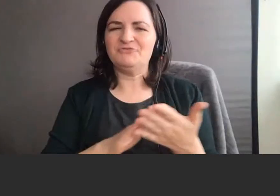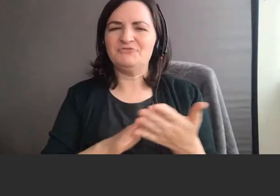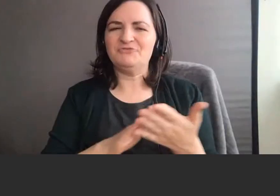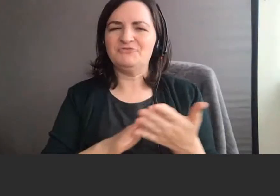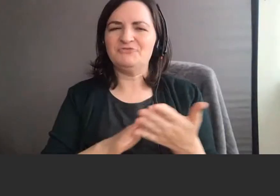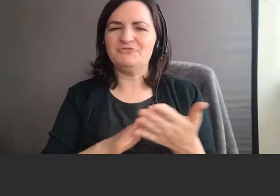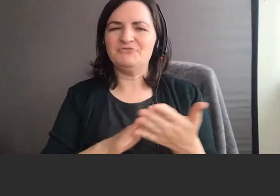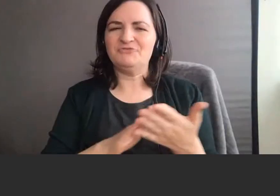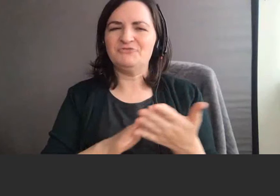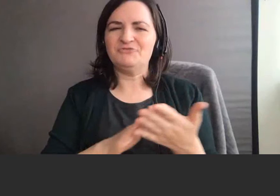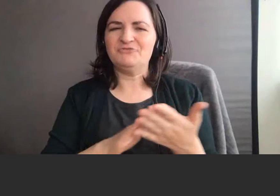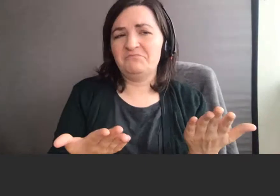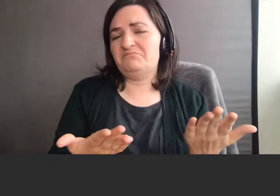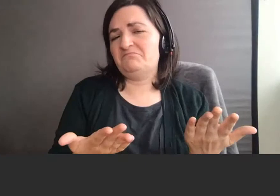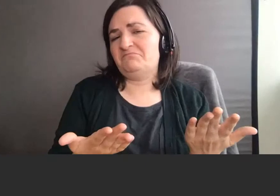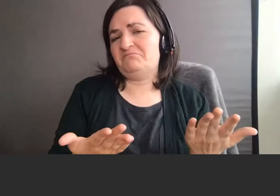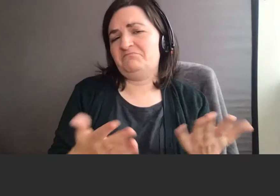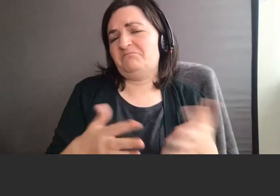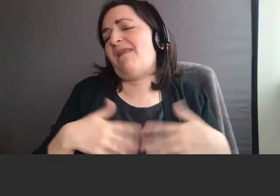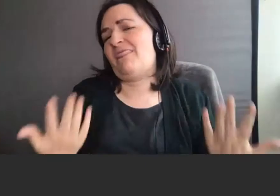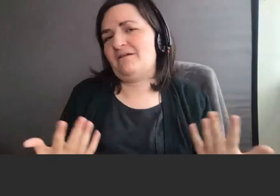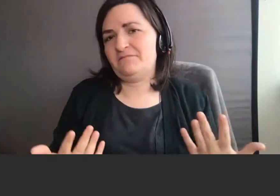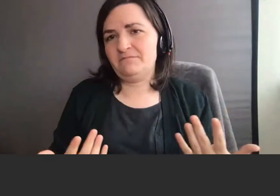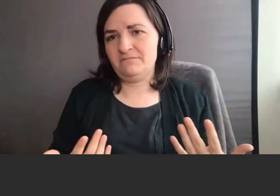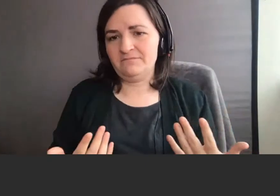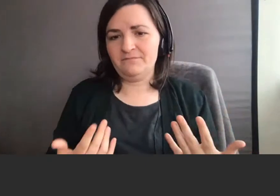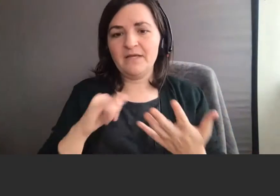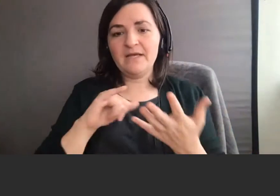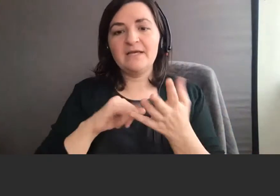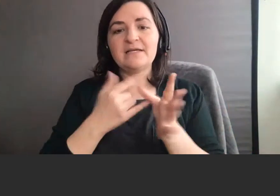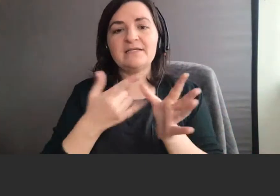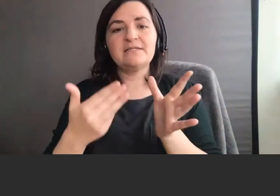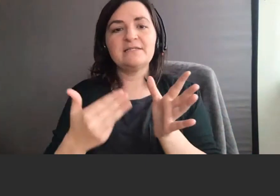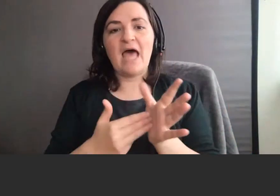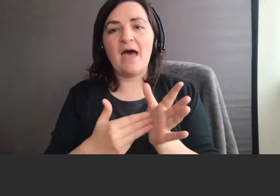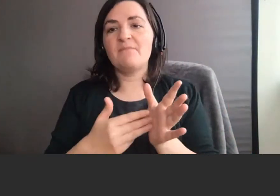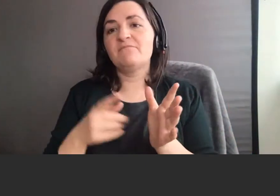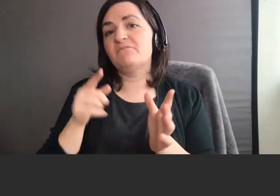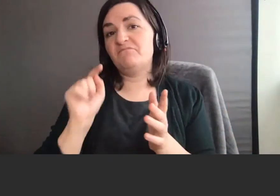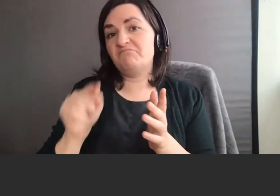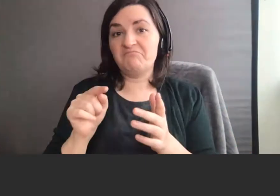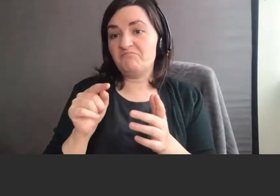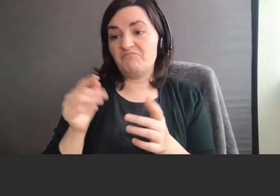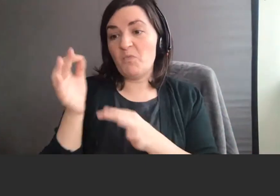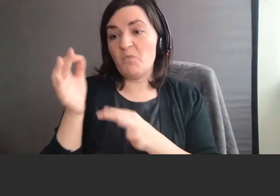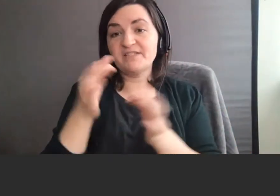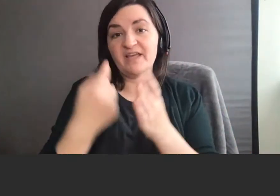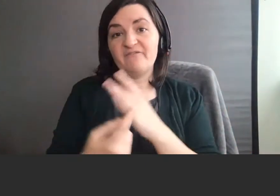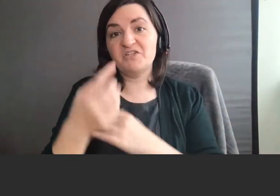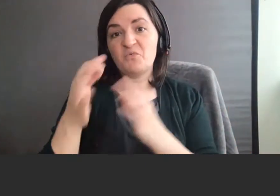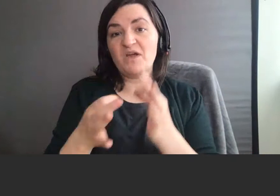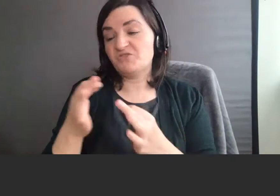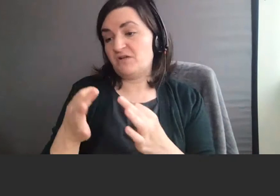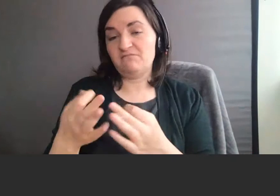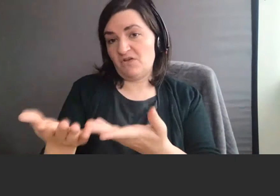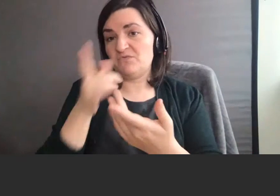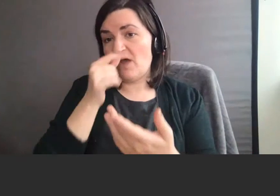etc., etc. I think, Samantha, I think people are asking individual questions anyway, and you're welcome to ask individual questions as